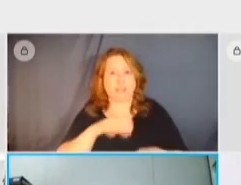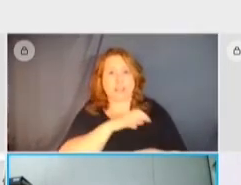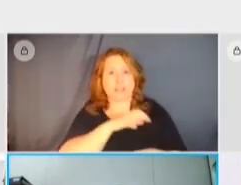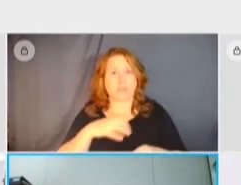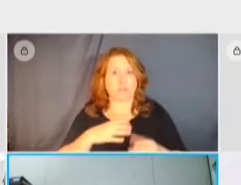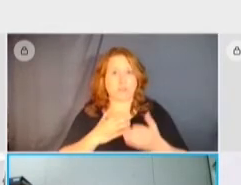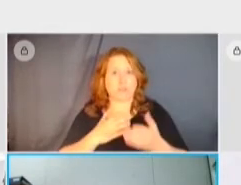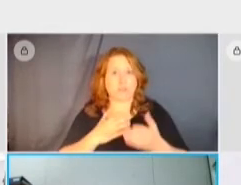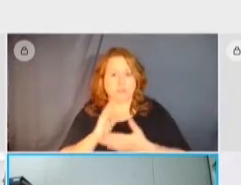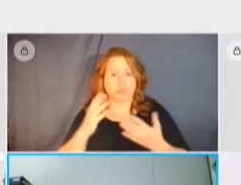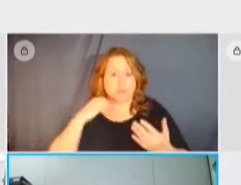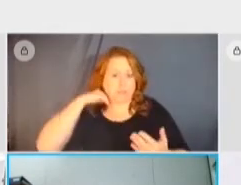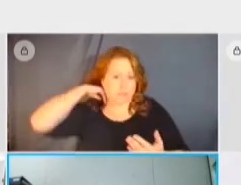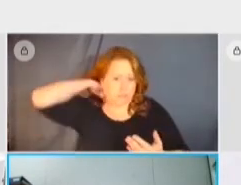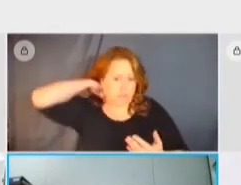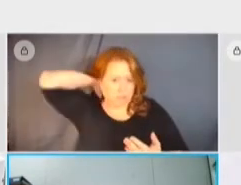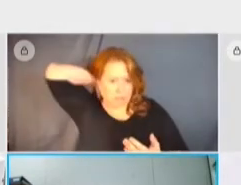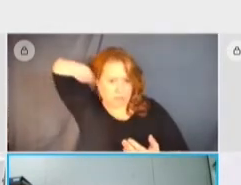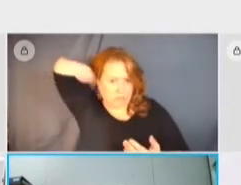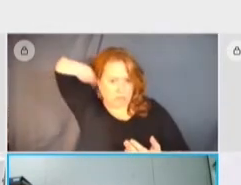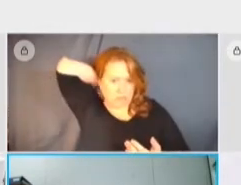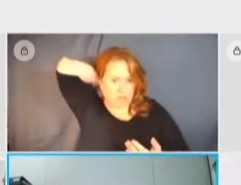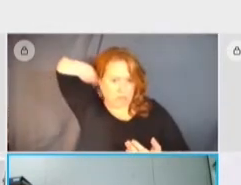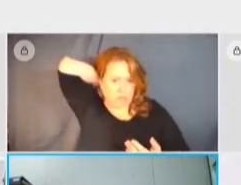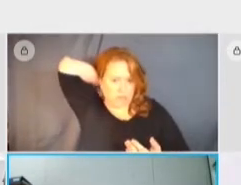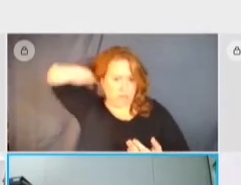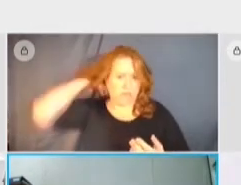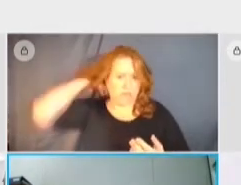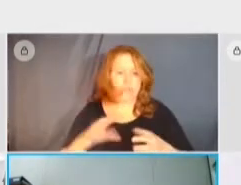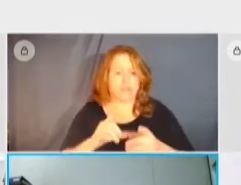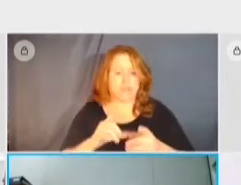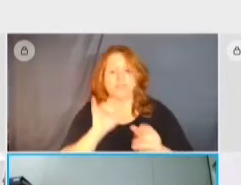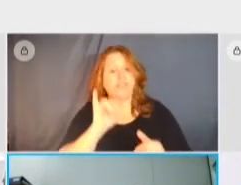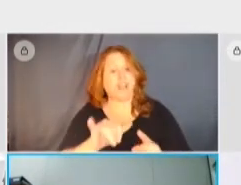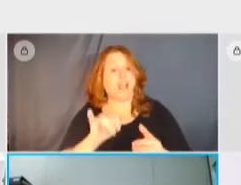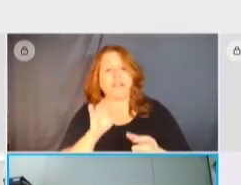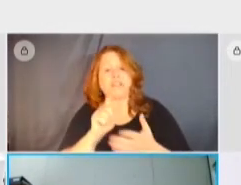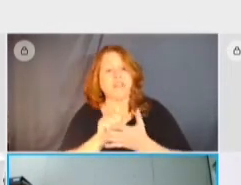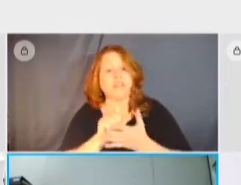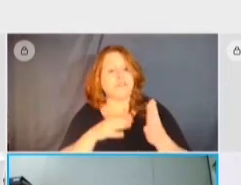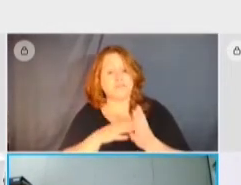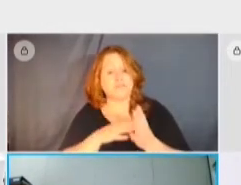of provisions of the election law that allow for